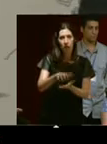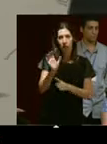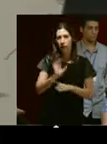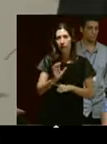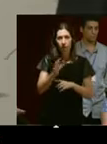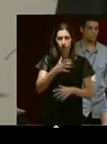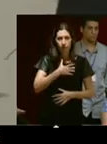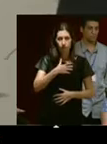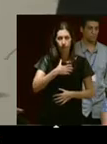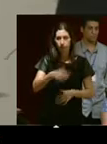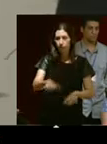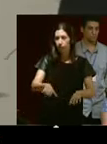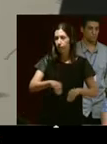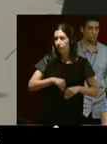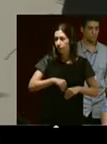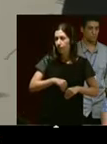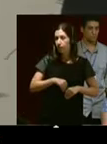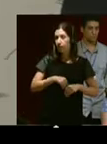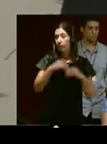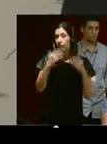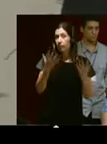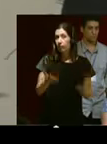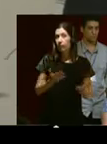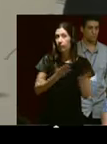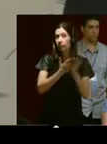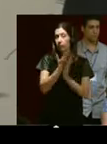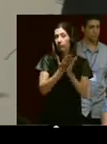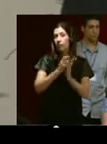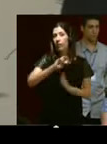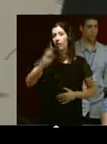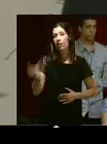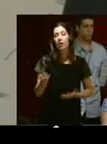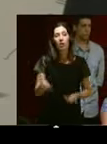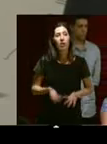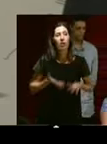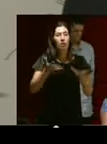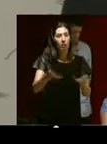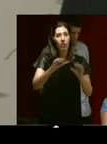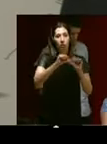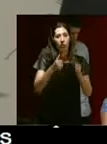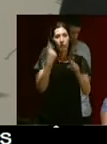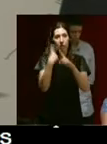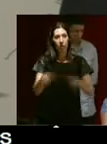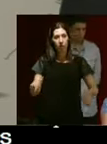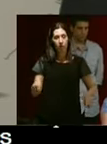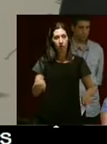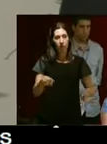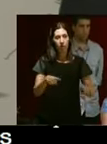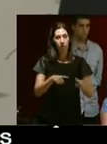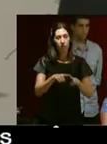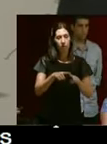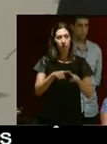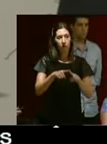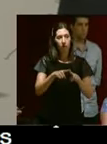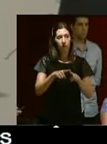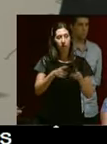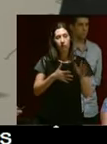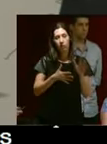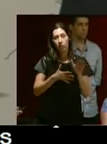movie theaters and production companies were not willing to undertake the cost of extending this to more movie theaters. So the